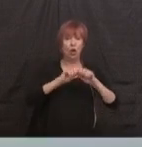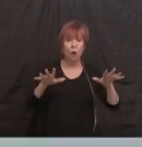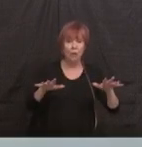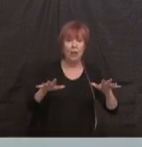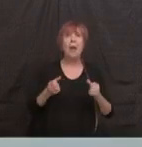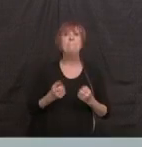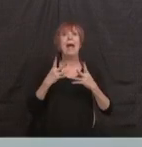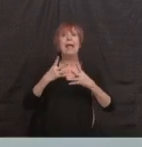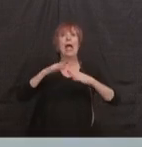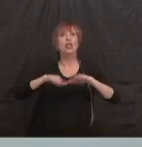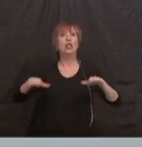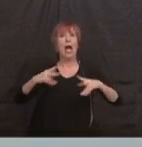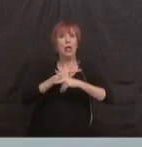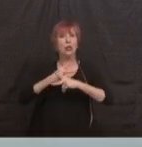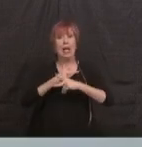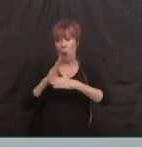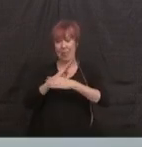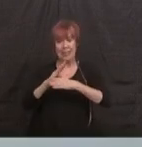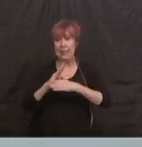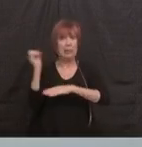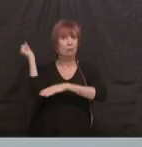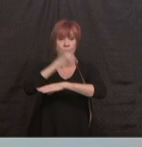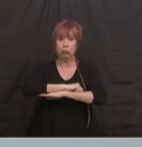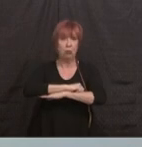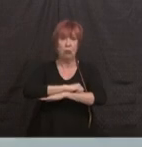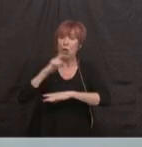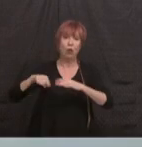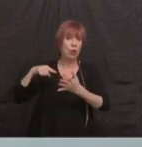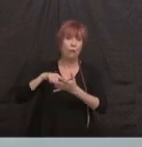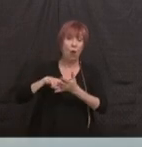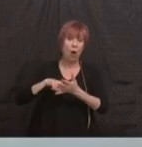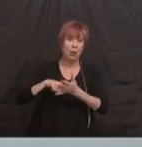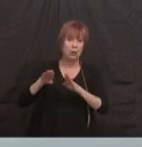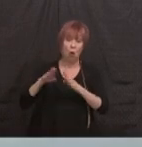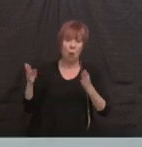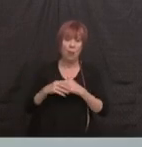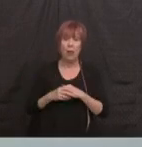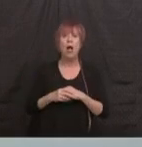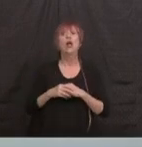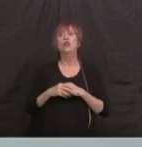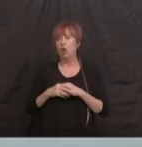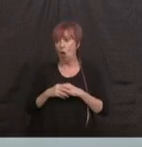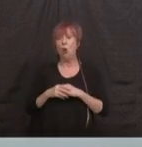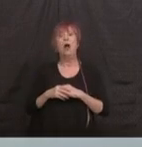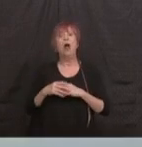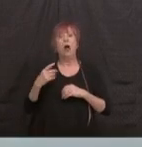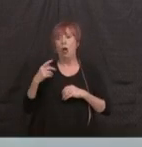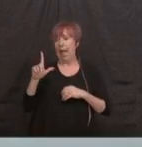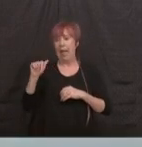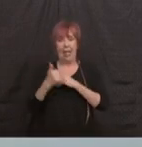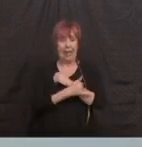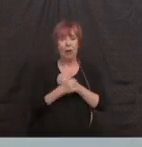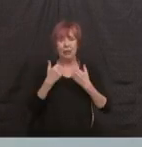stay open anymore. So looking, the county is looking to see what it can be doing to help bring some of those businesses back. And most